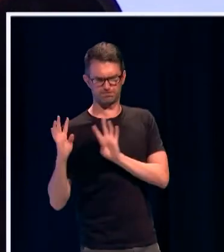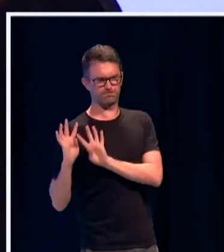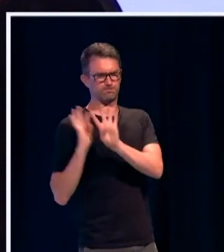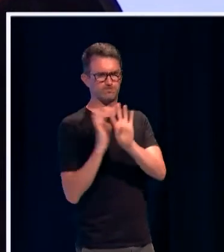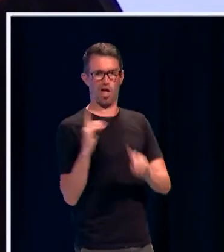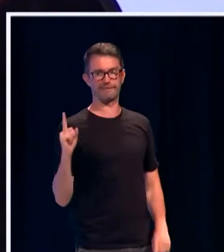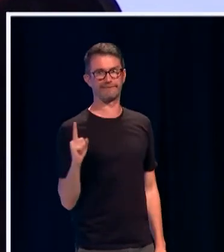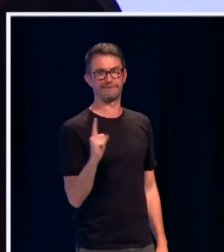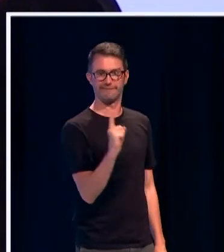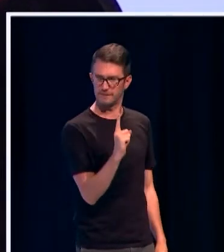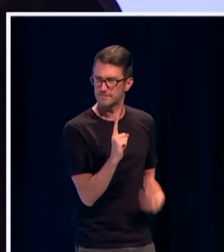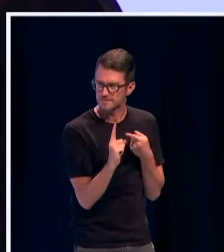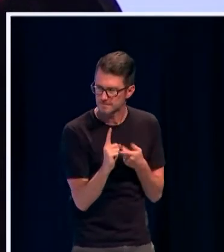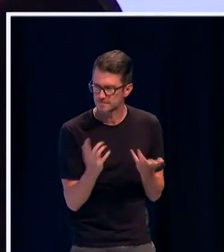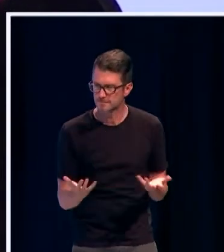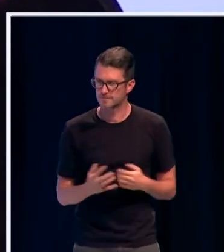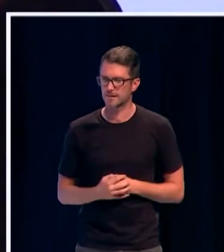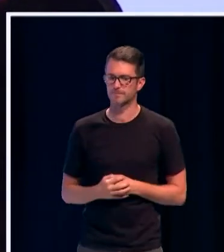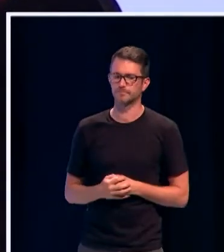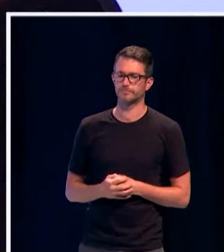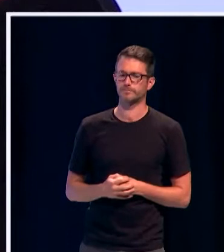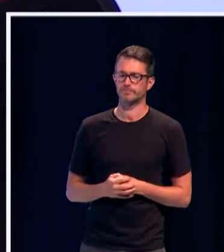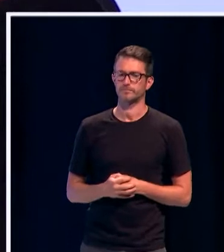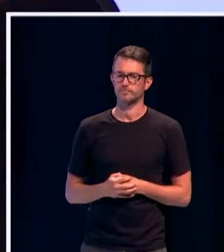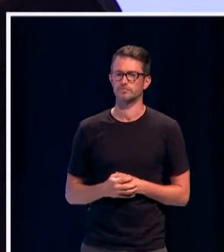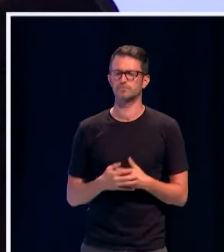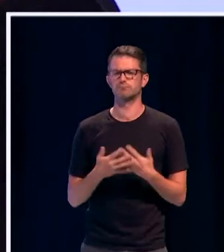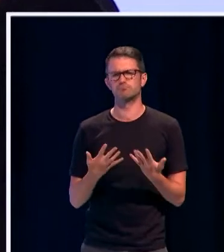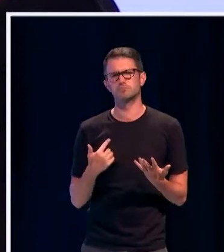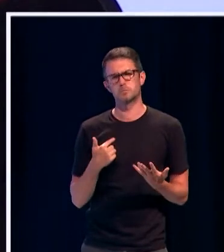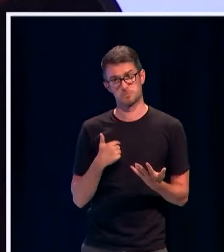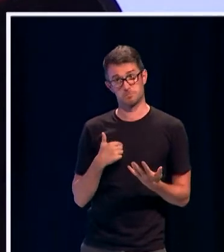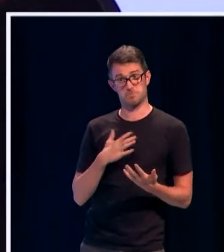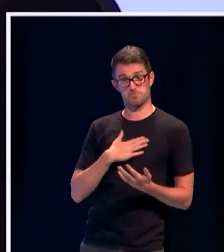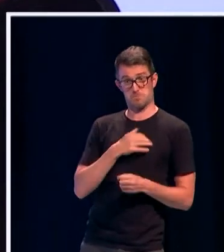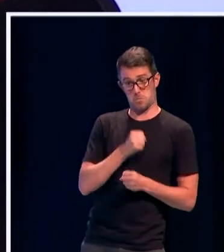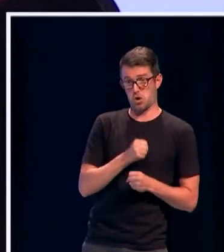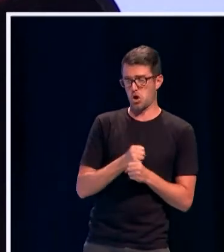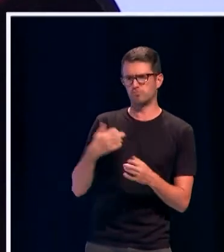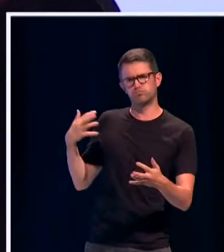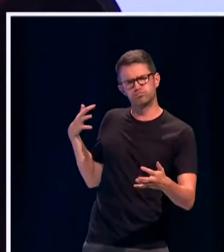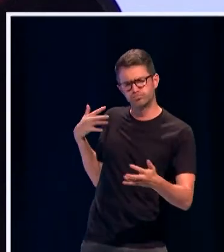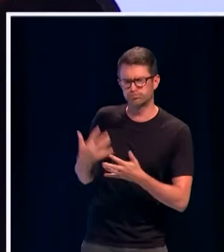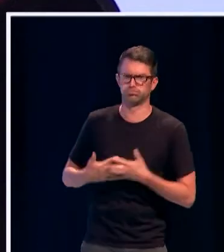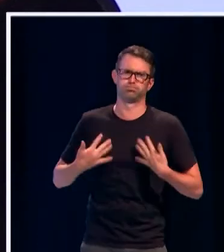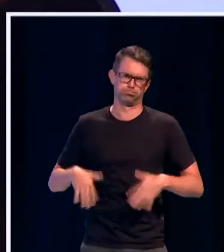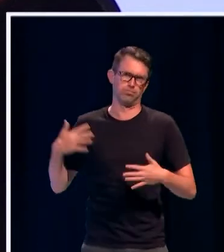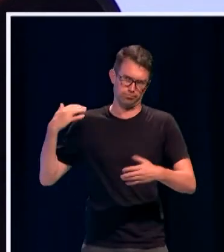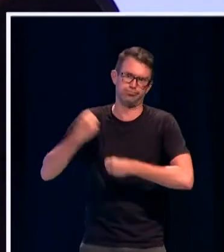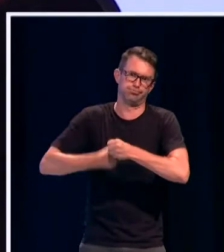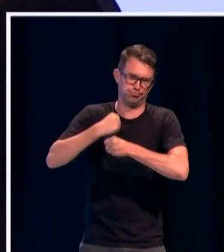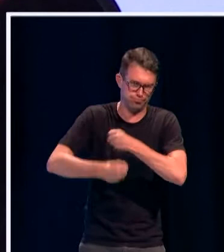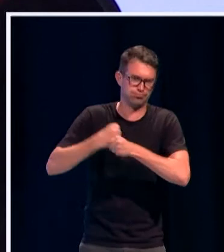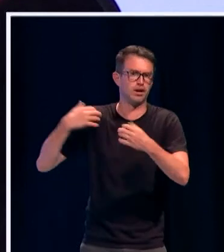the what I'm working in the since many years. Then I found it a digital person are really